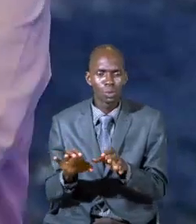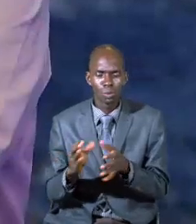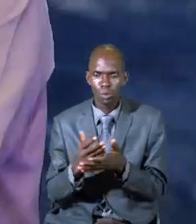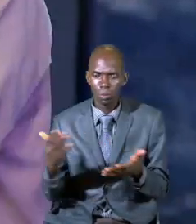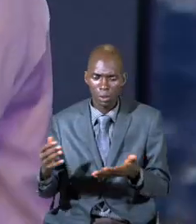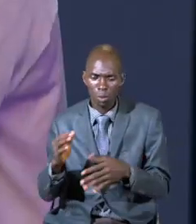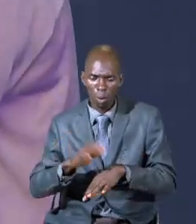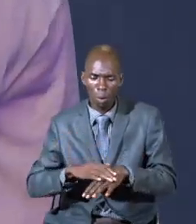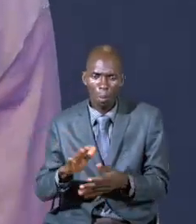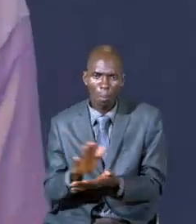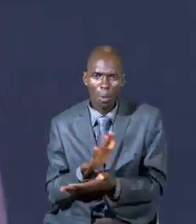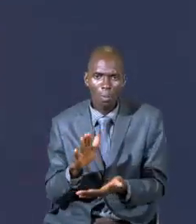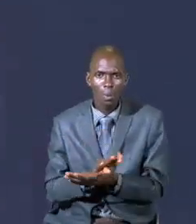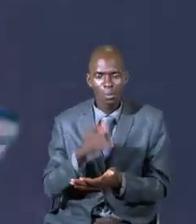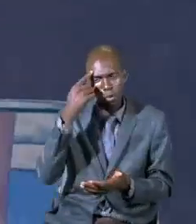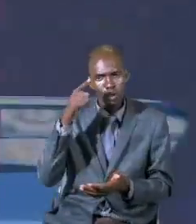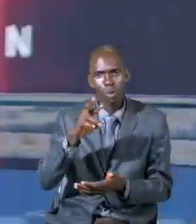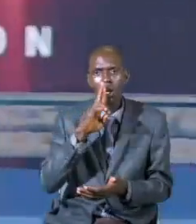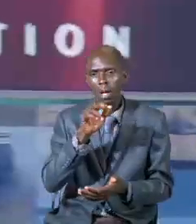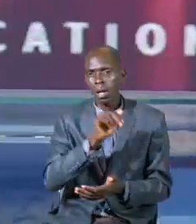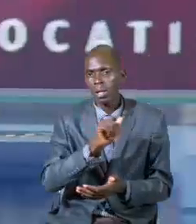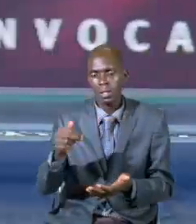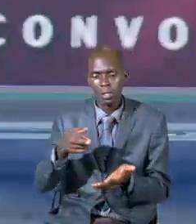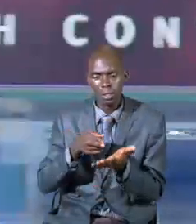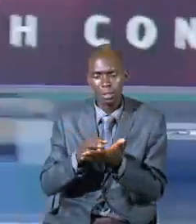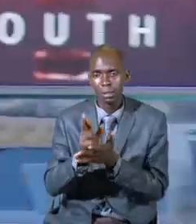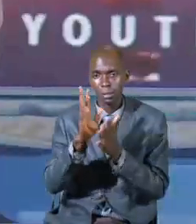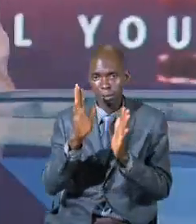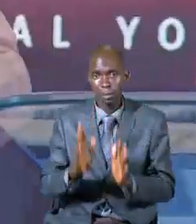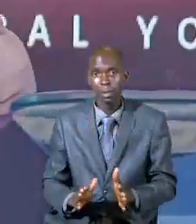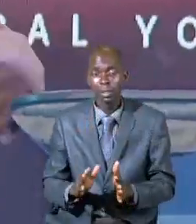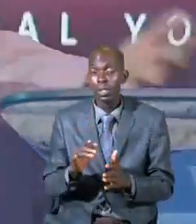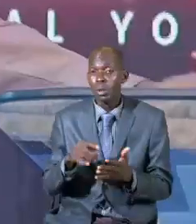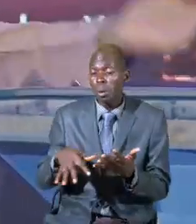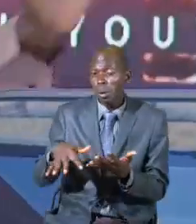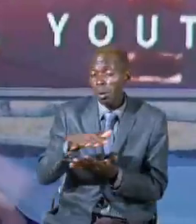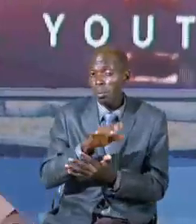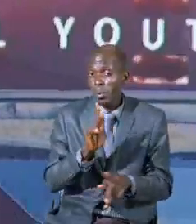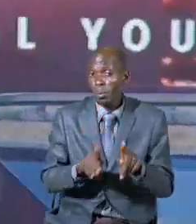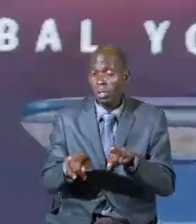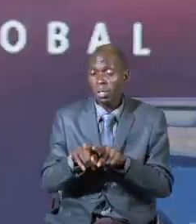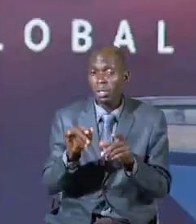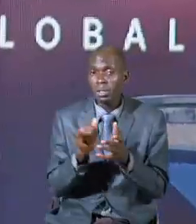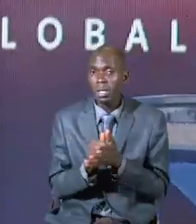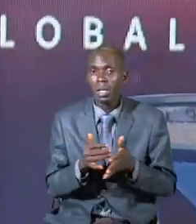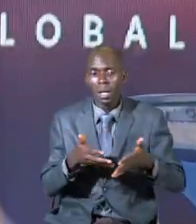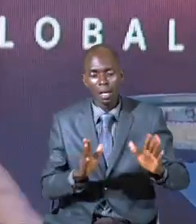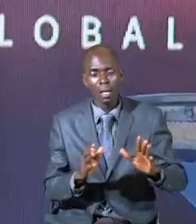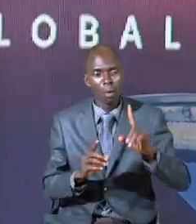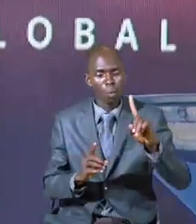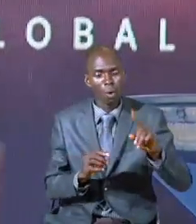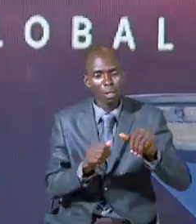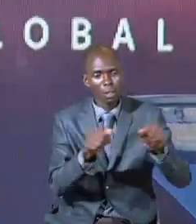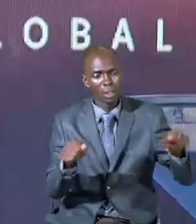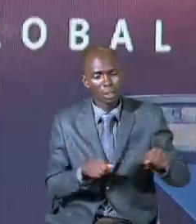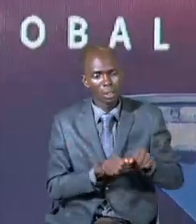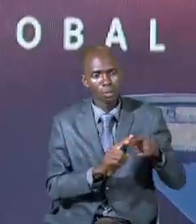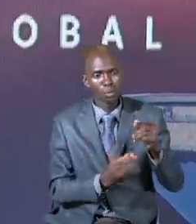Some people, they allow one area to grow and the other area to slump, to go